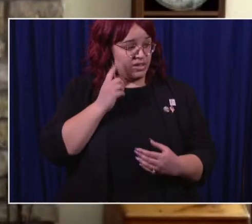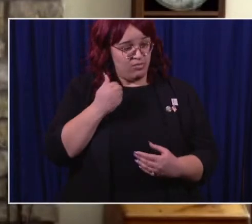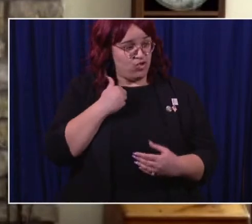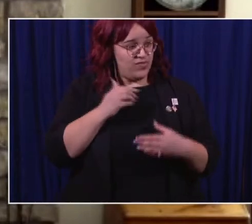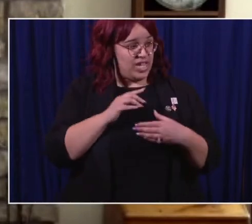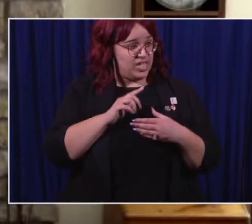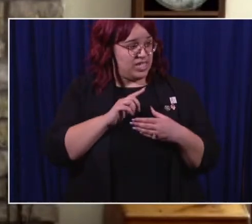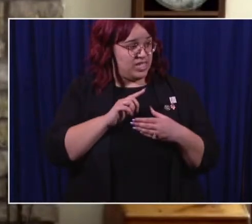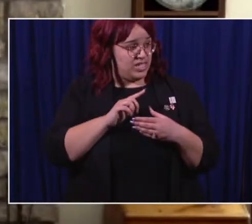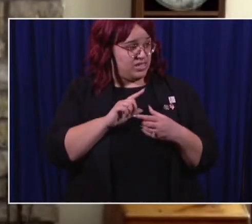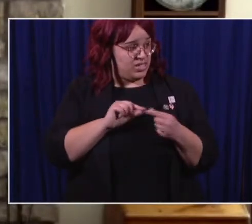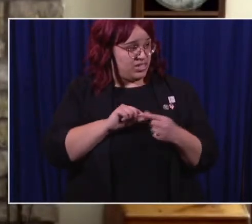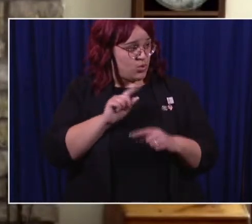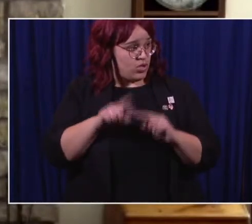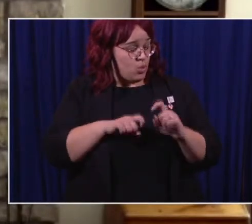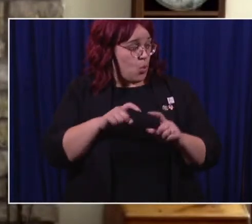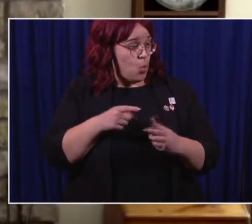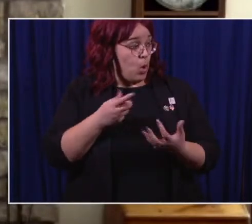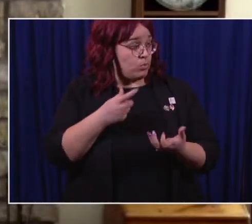be restated.